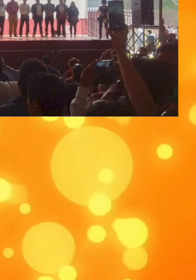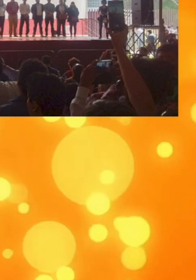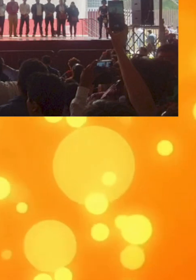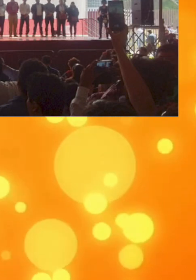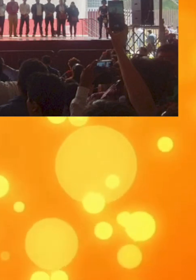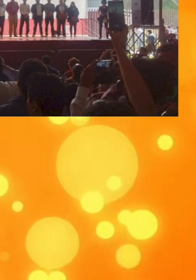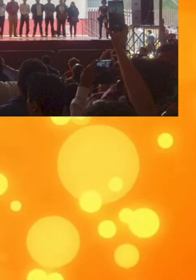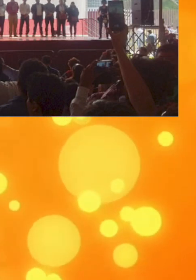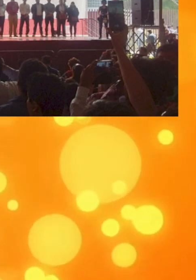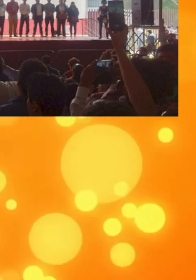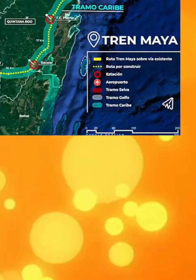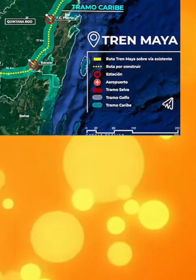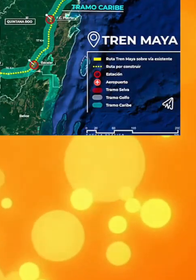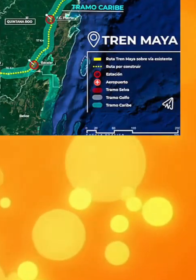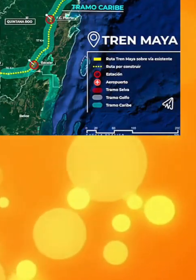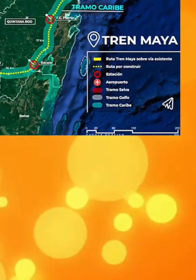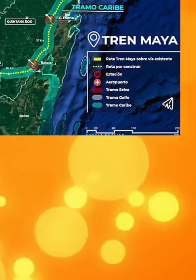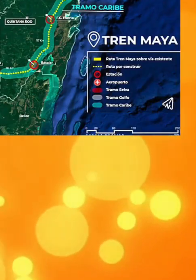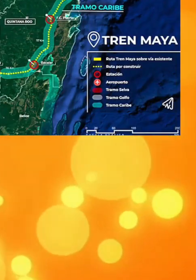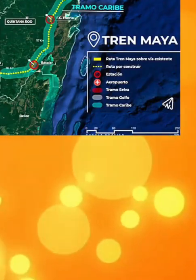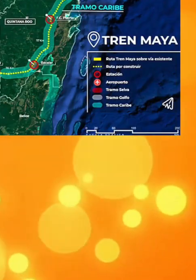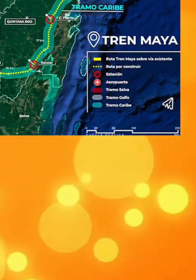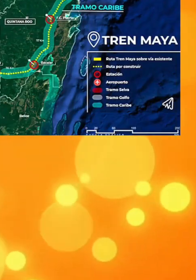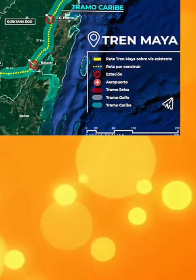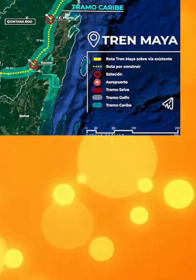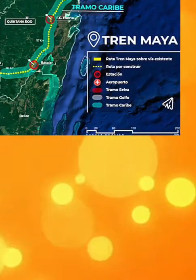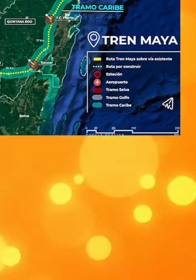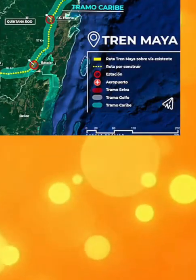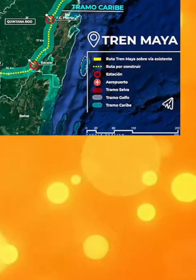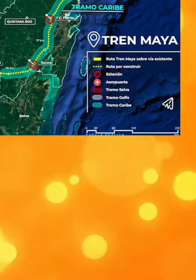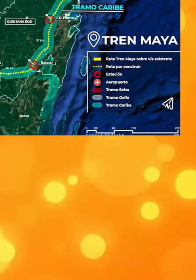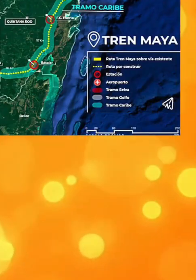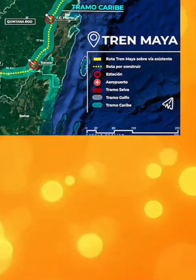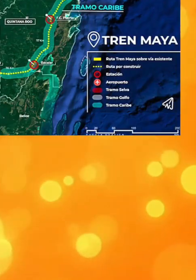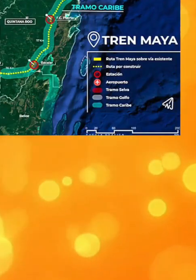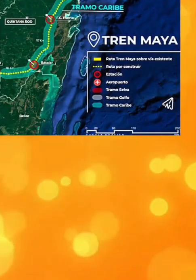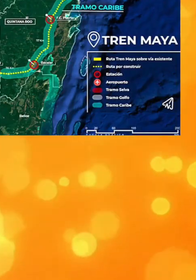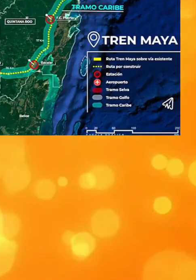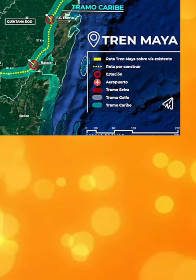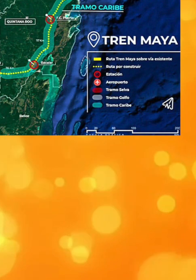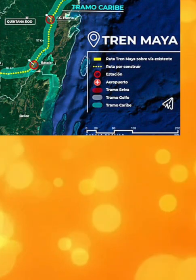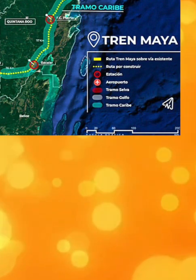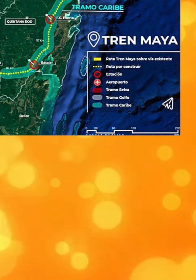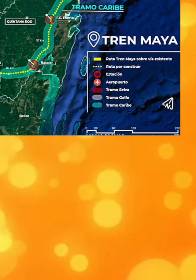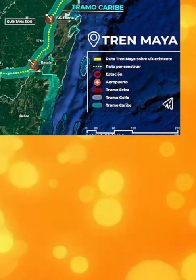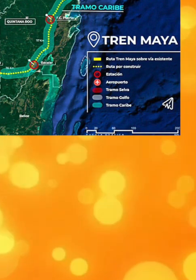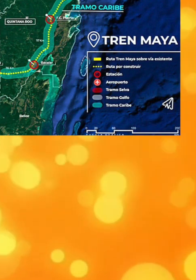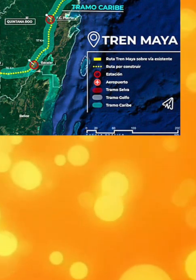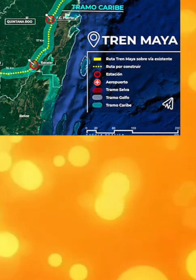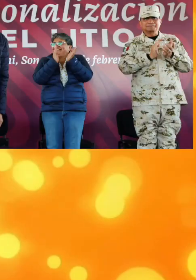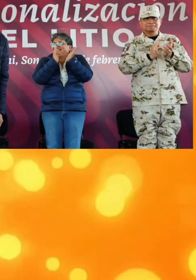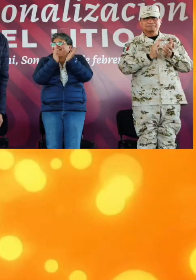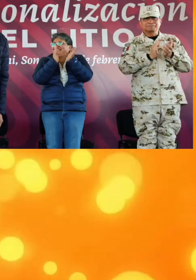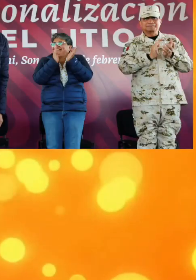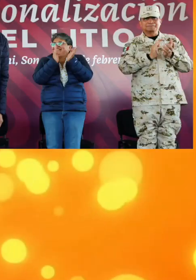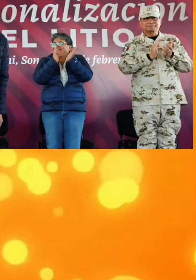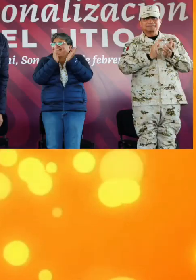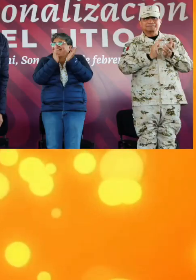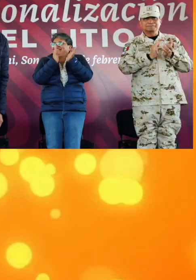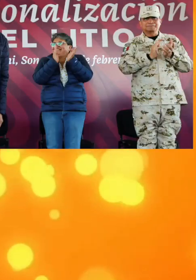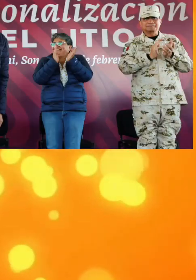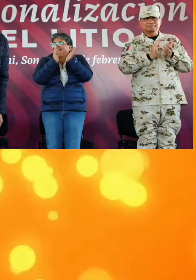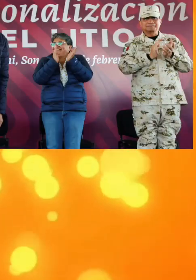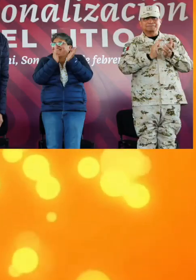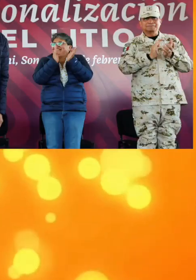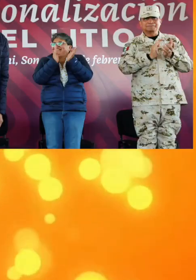Security and major public works programs. There was also the expropriation of